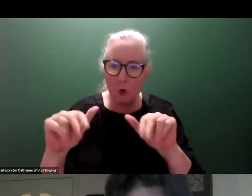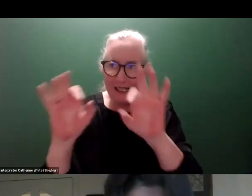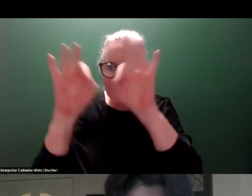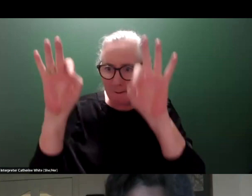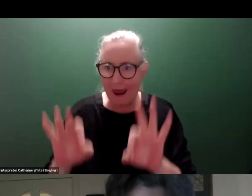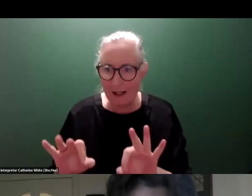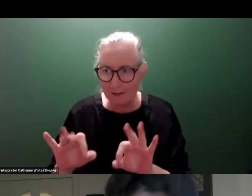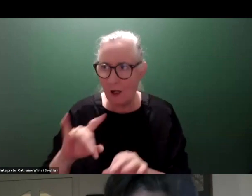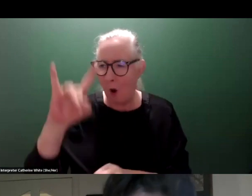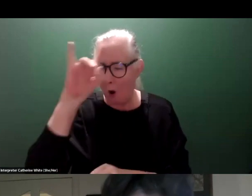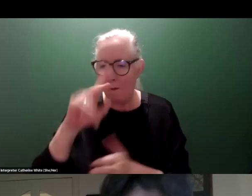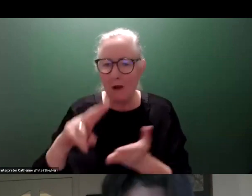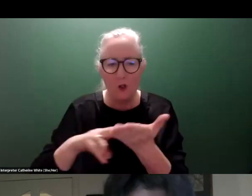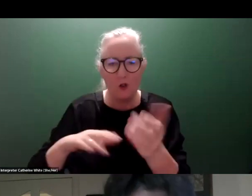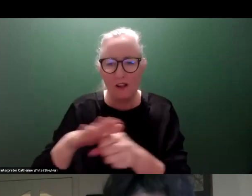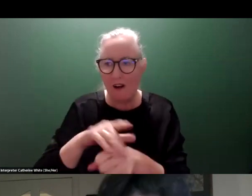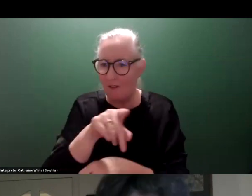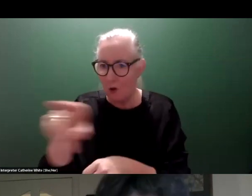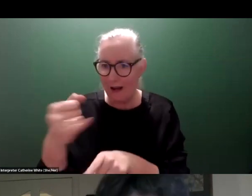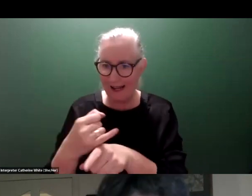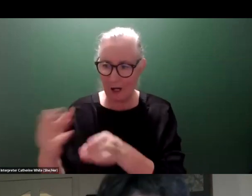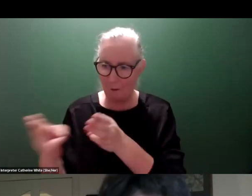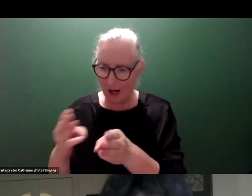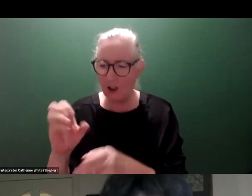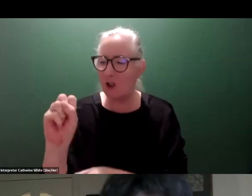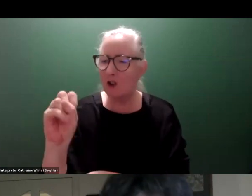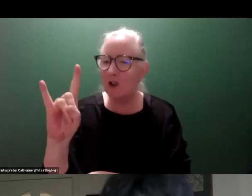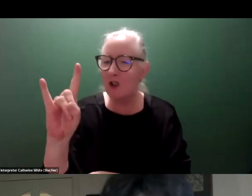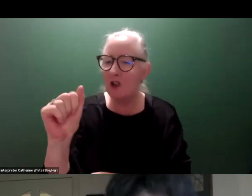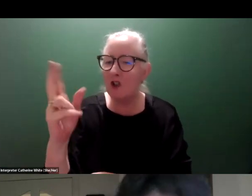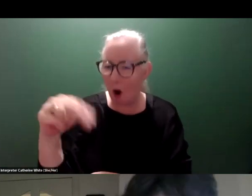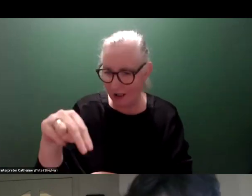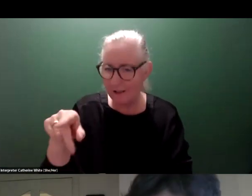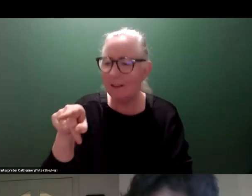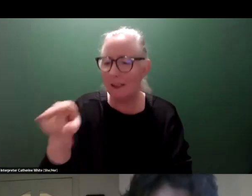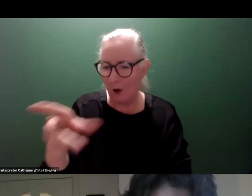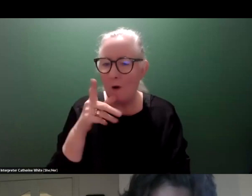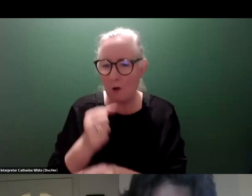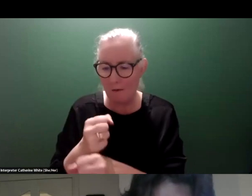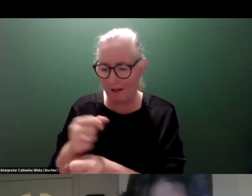will be useful to people in practice, and Sean is going to talk about those.